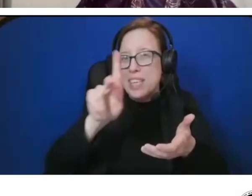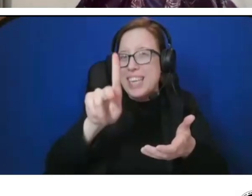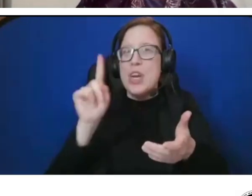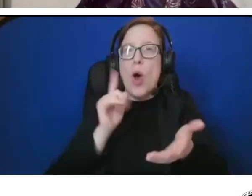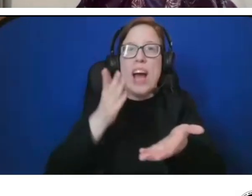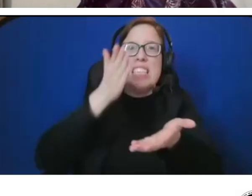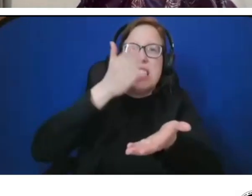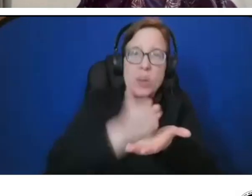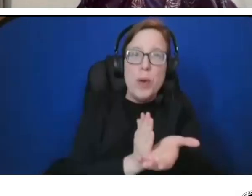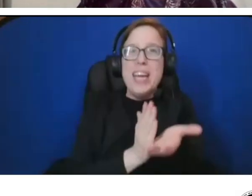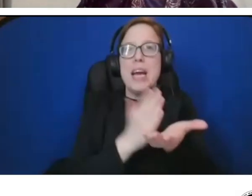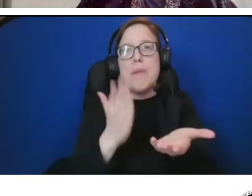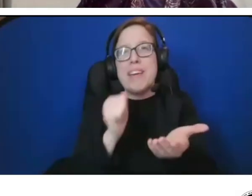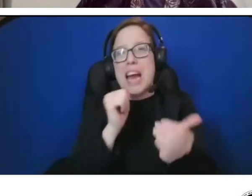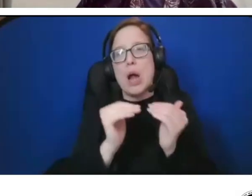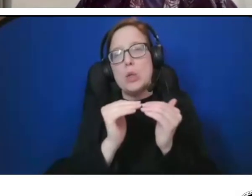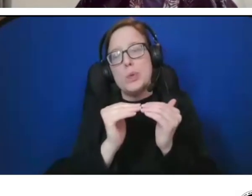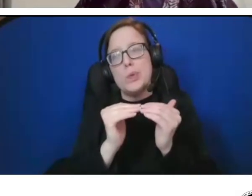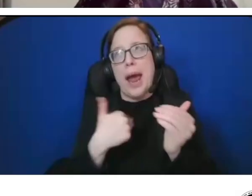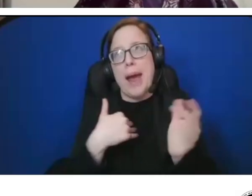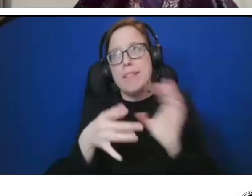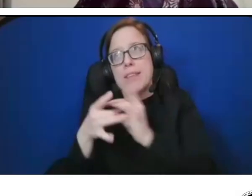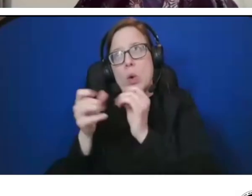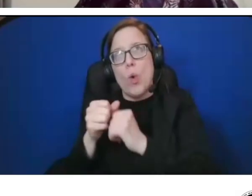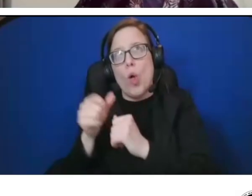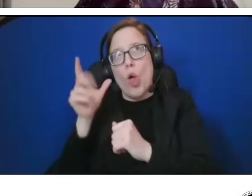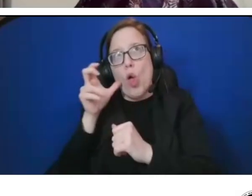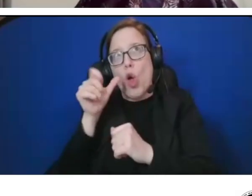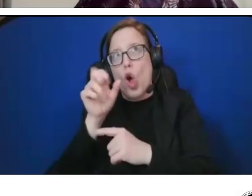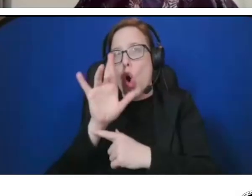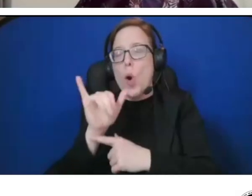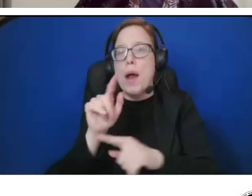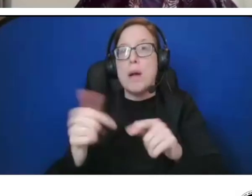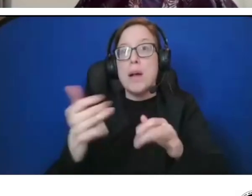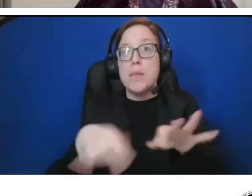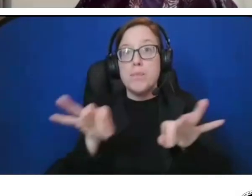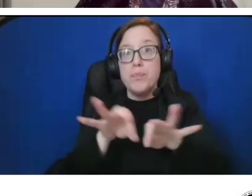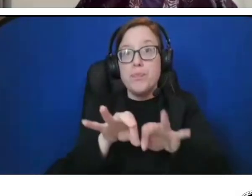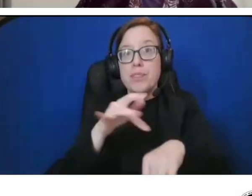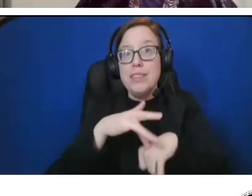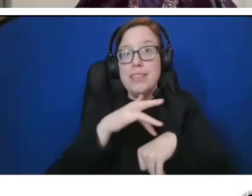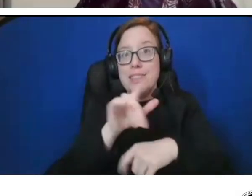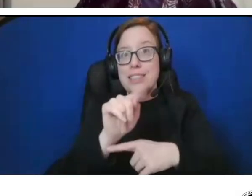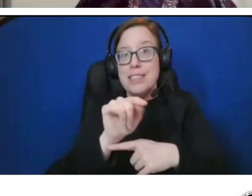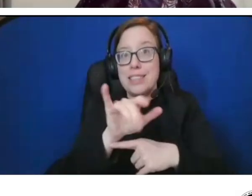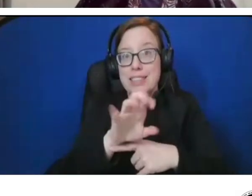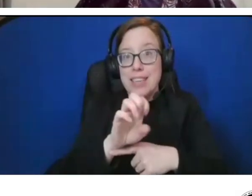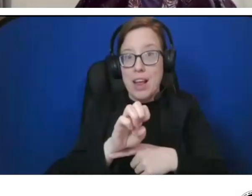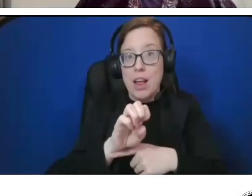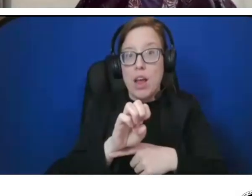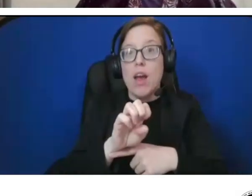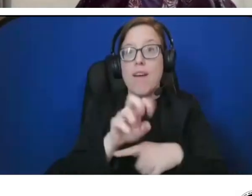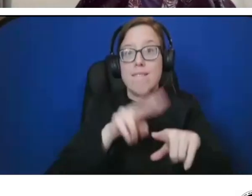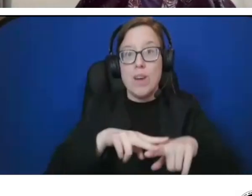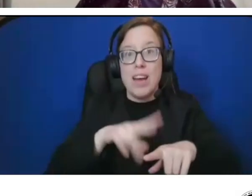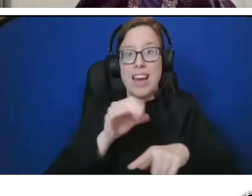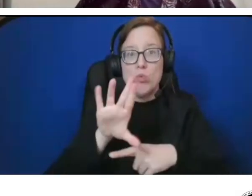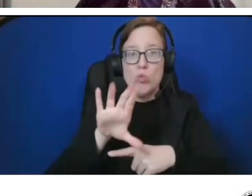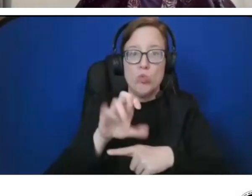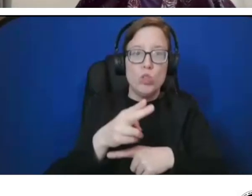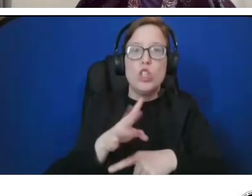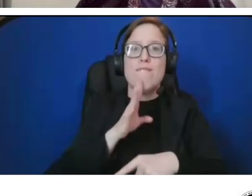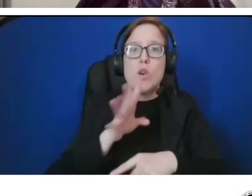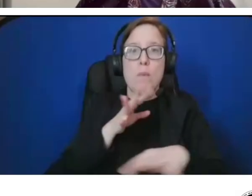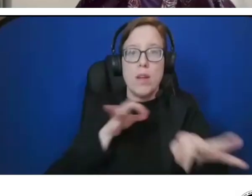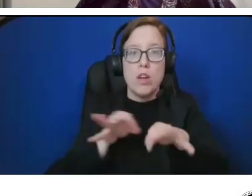orange. So probably not so much for auditory. Remember the importance of tactile vocabulary and rich verbal